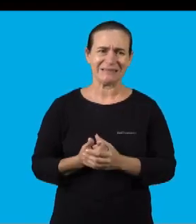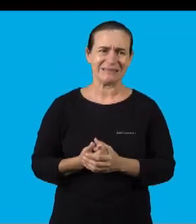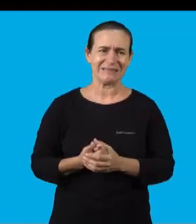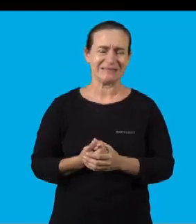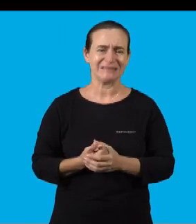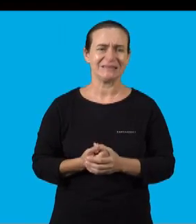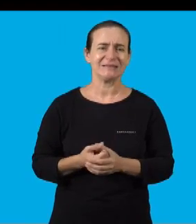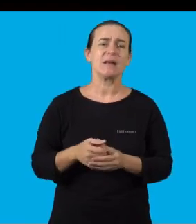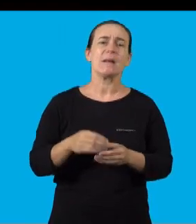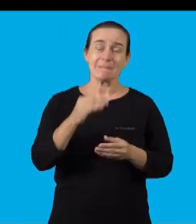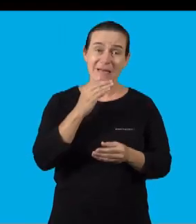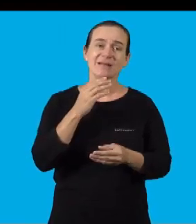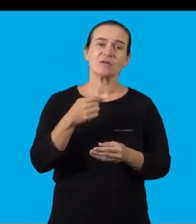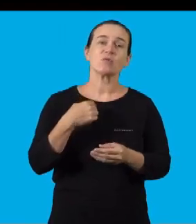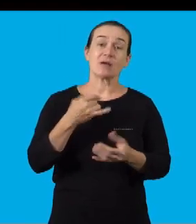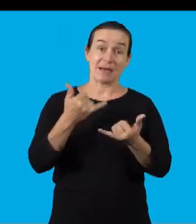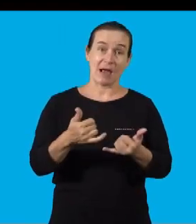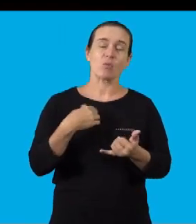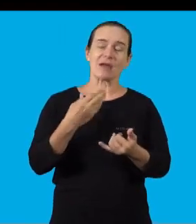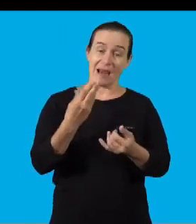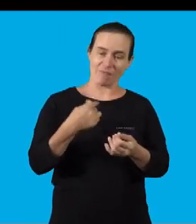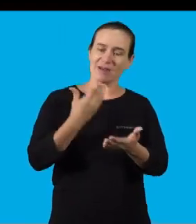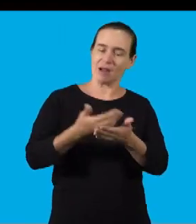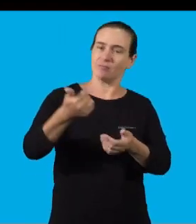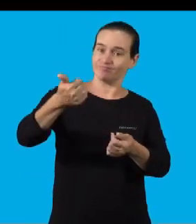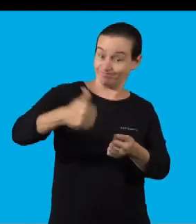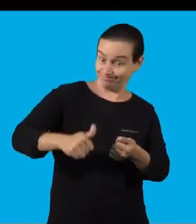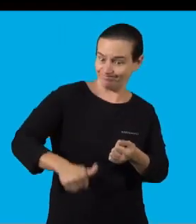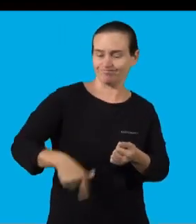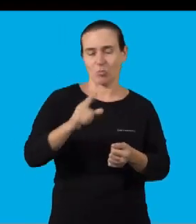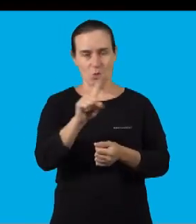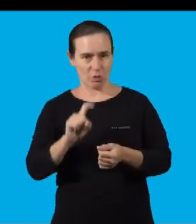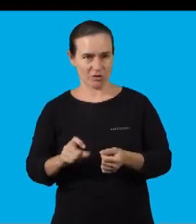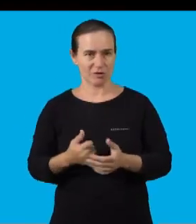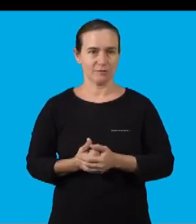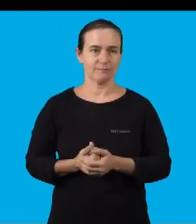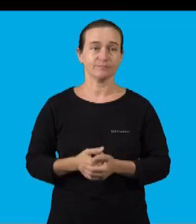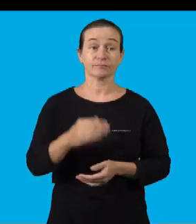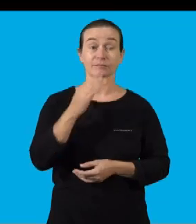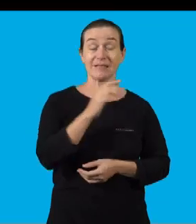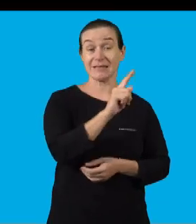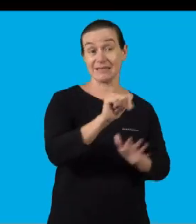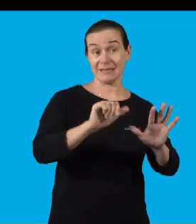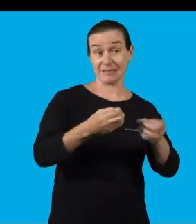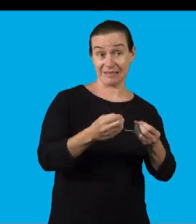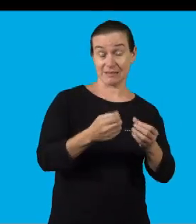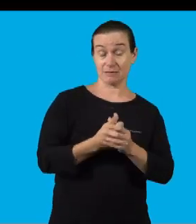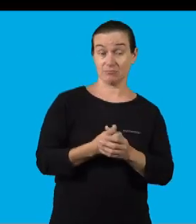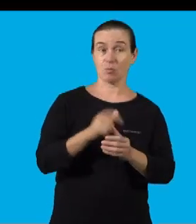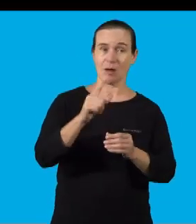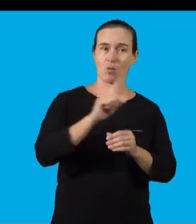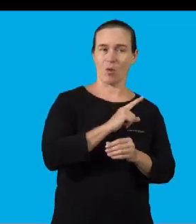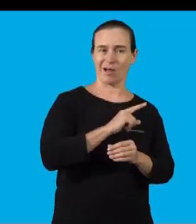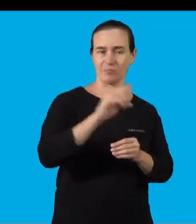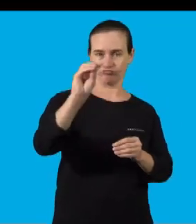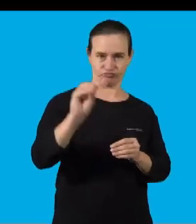value of b. That means you can continue to answer the other questions as well. So we are going to substitute 60 in the place of n, since as